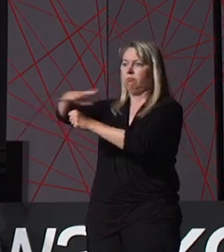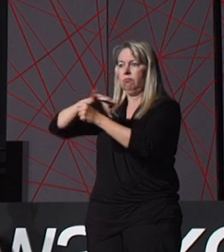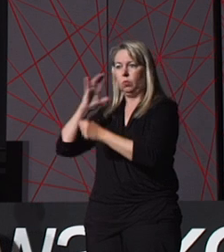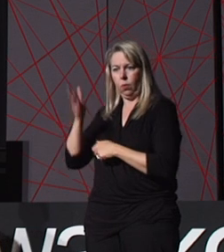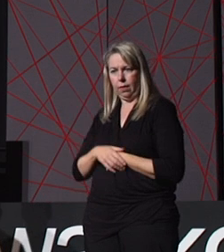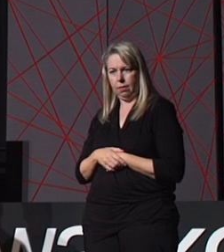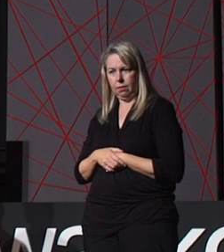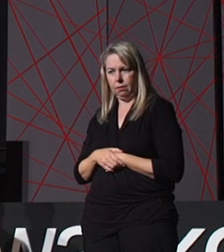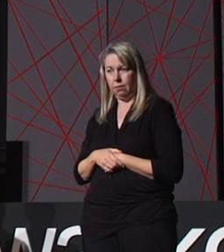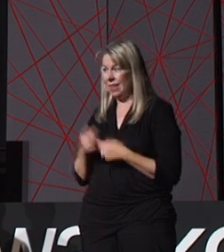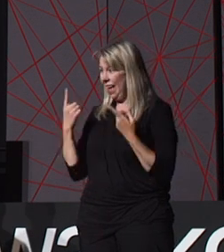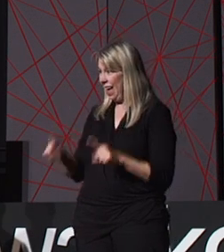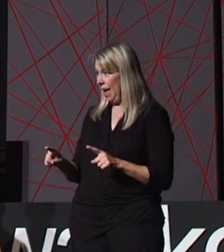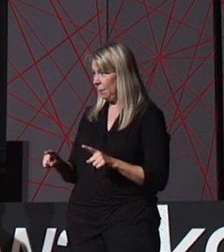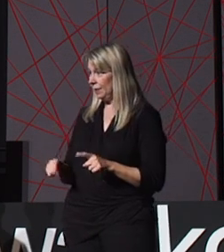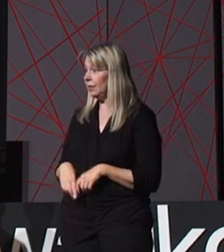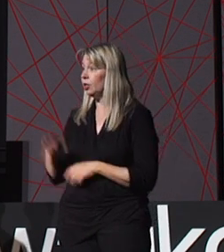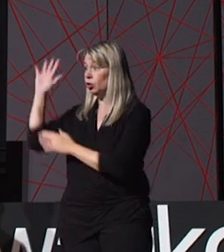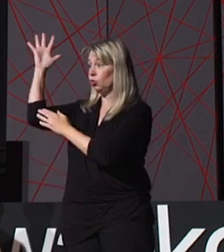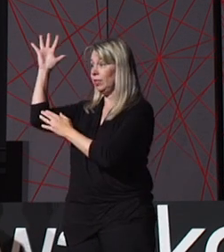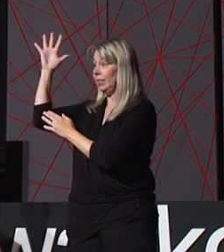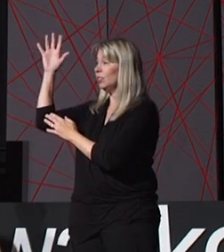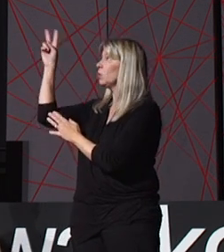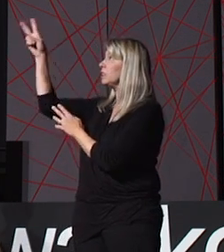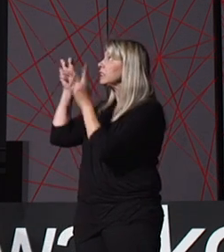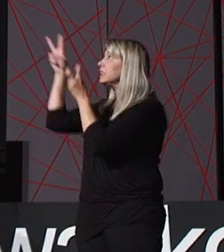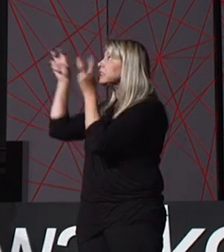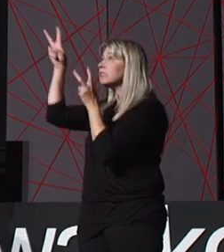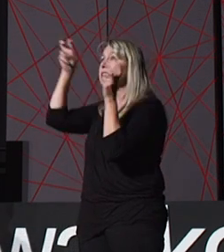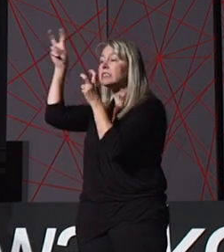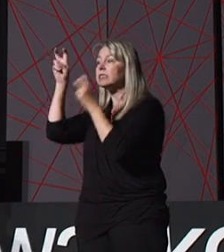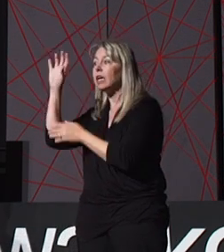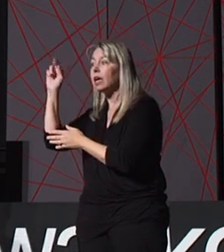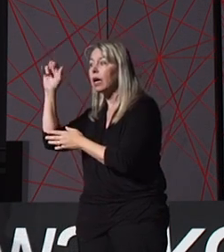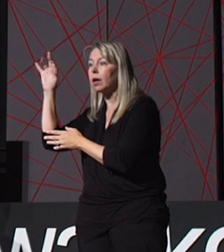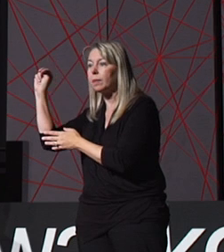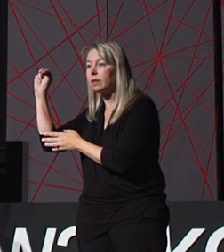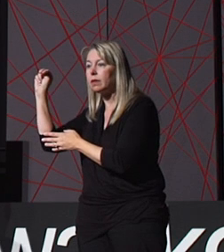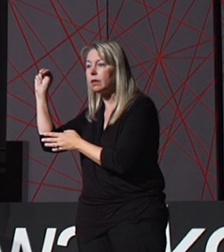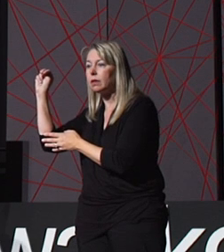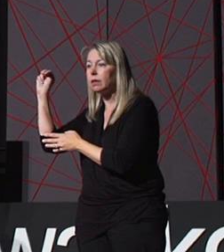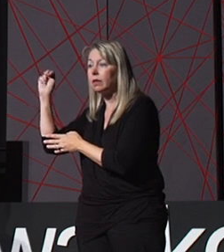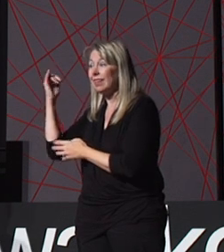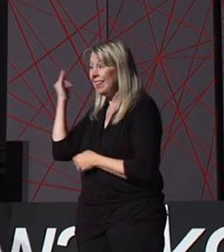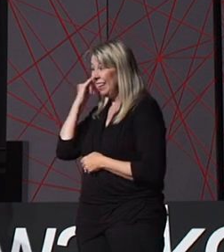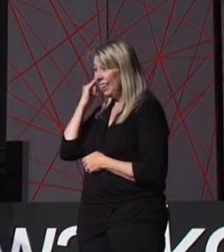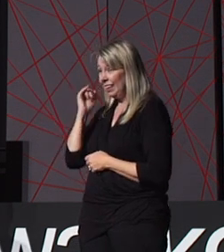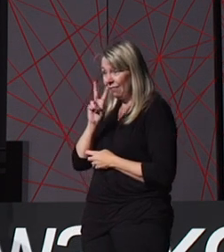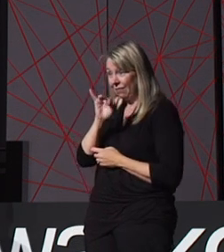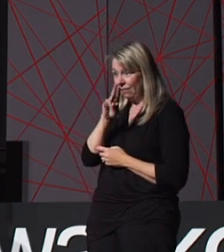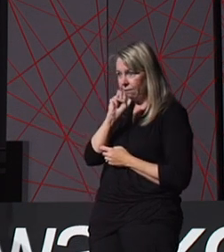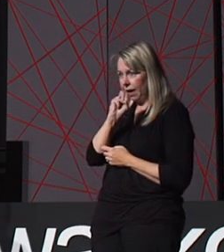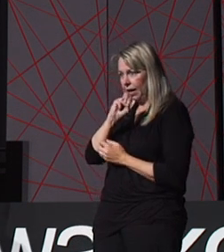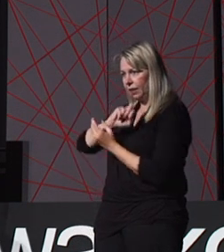trees suck up most of the carbon dioxide, but their growth rates suffer when they're inhabited by vines,